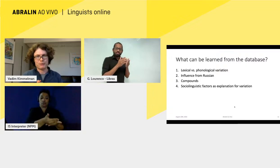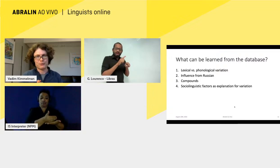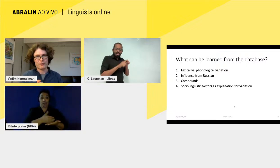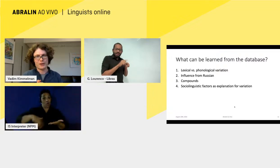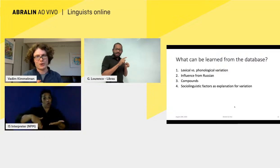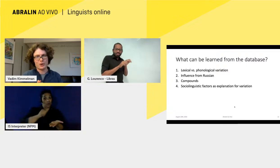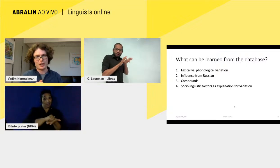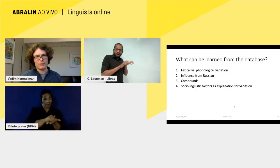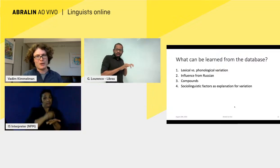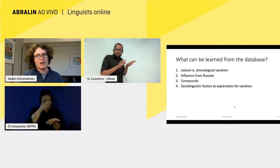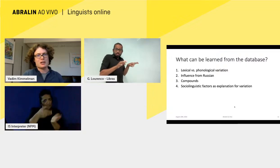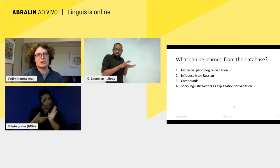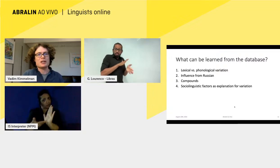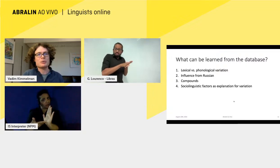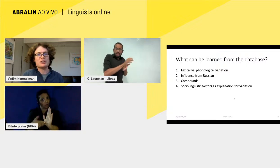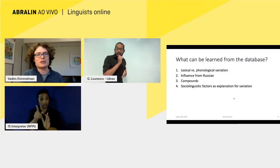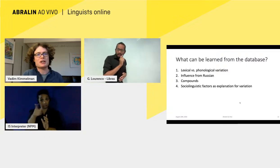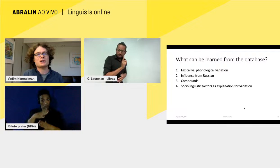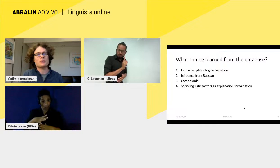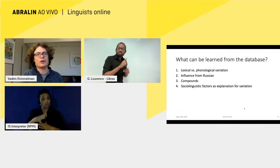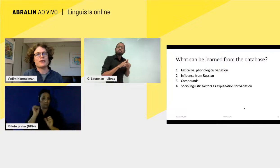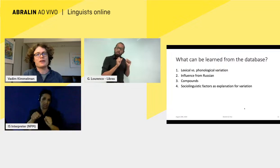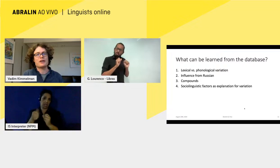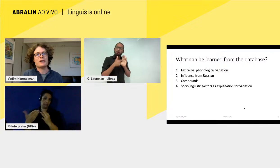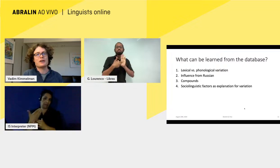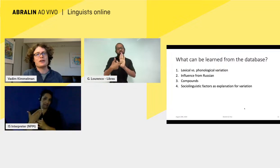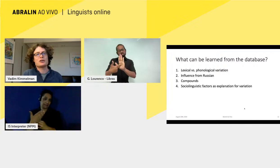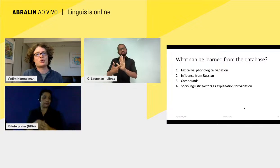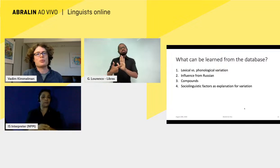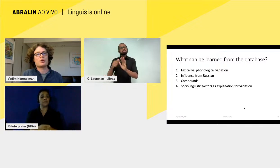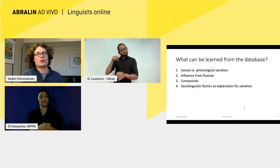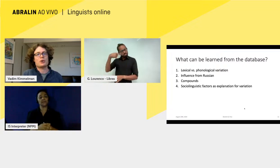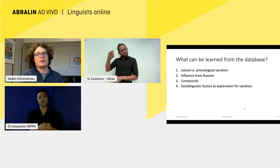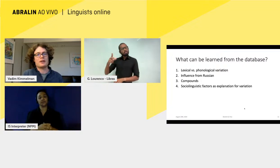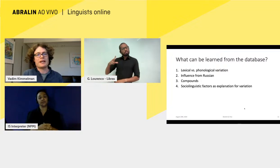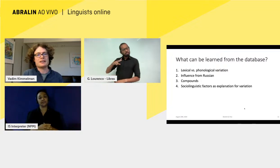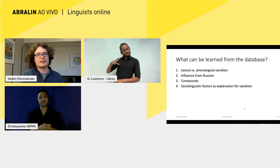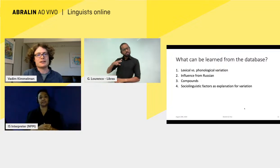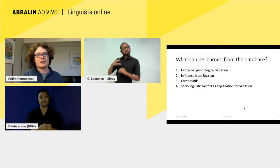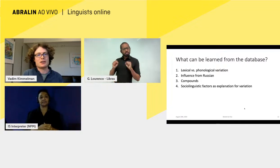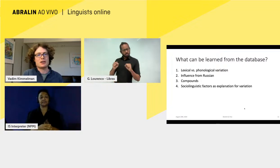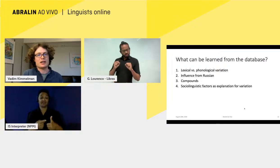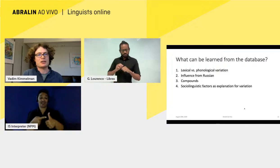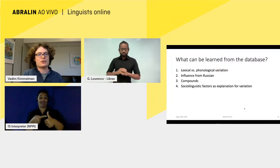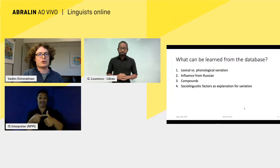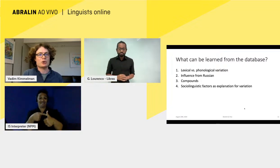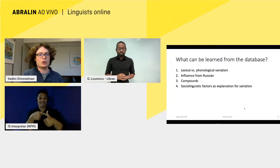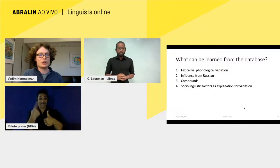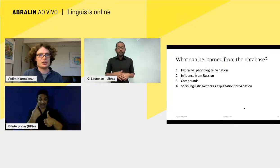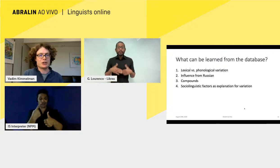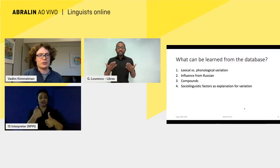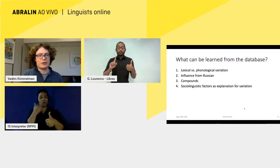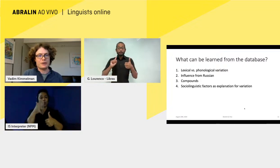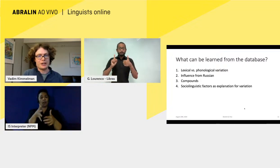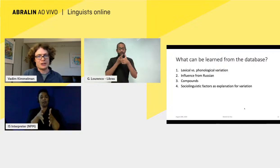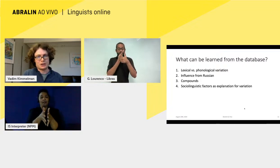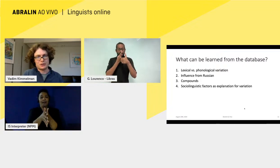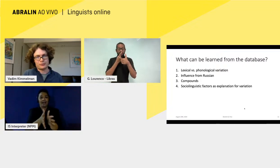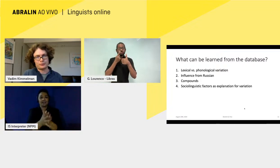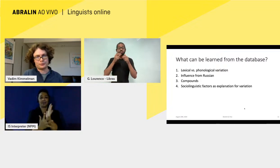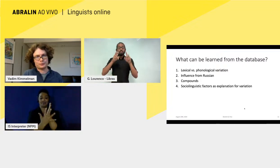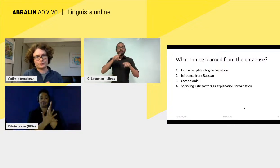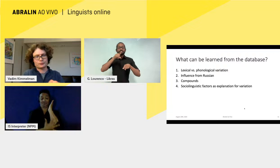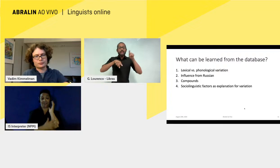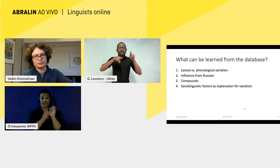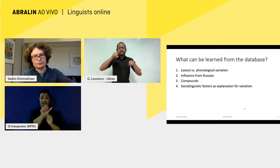interested. Okay, so let me start with the topic of lexical and phonological